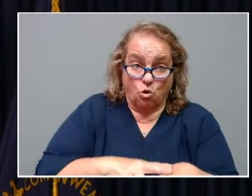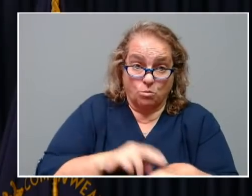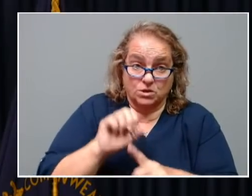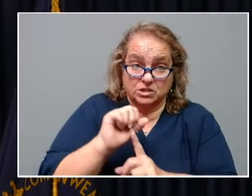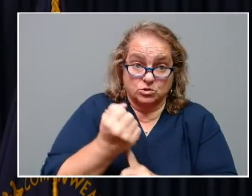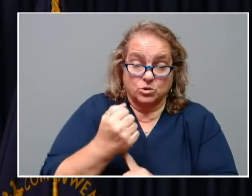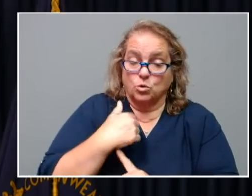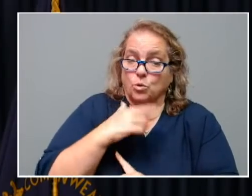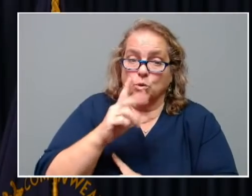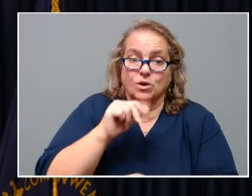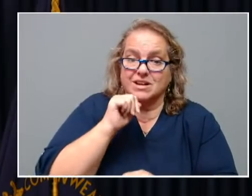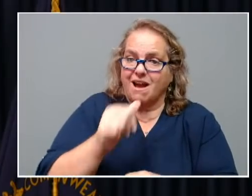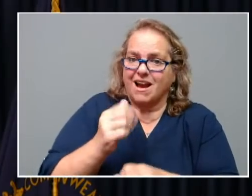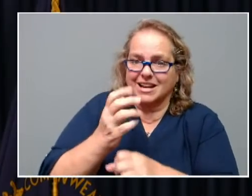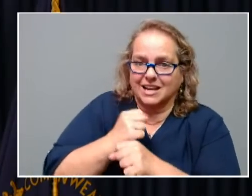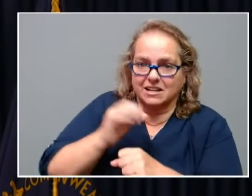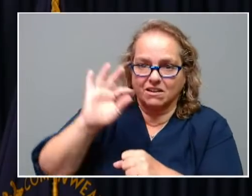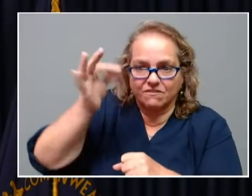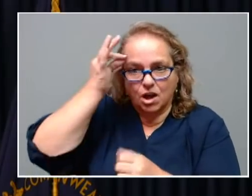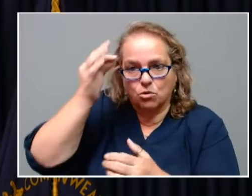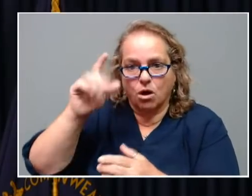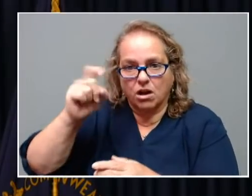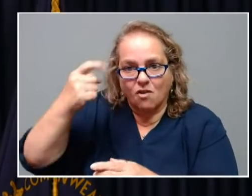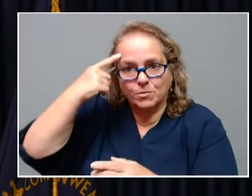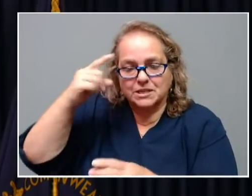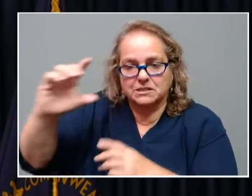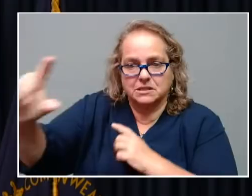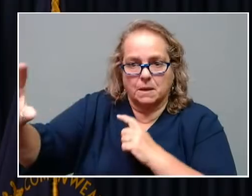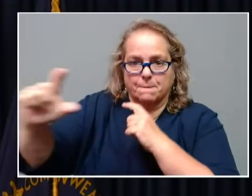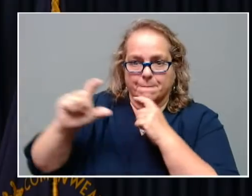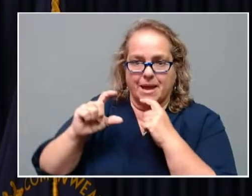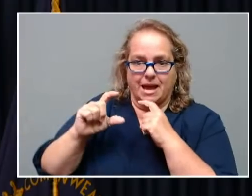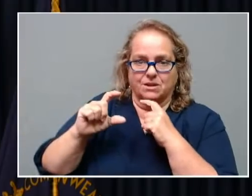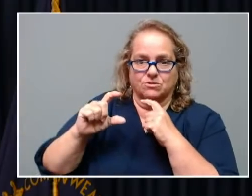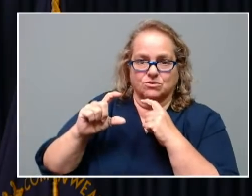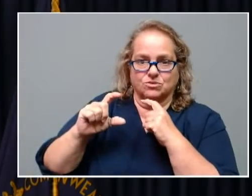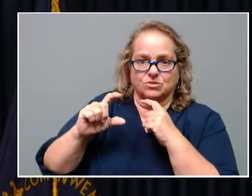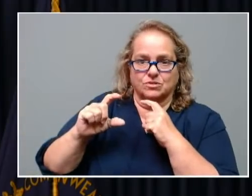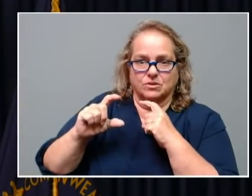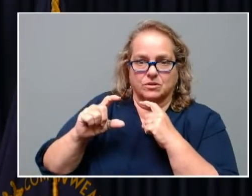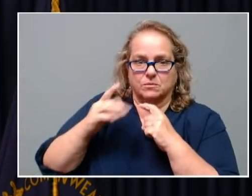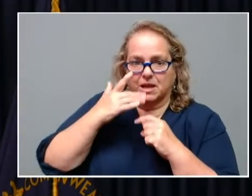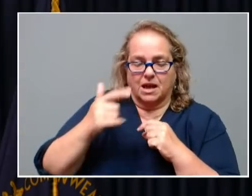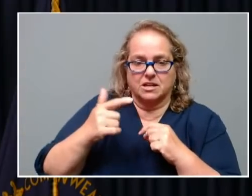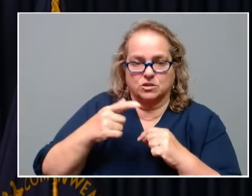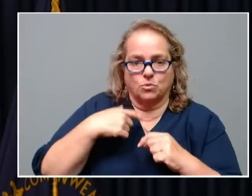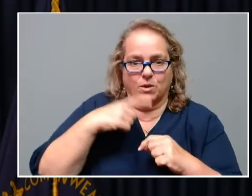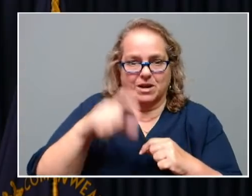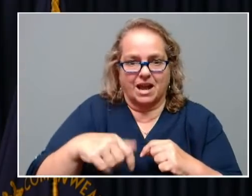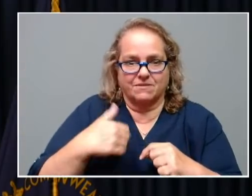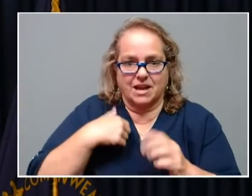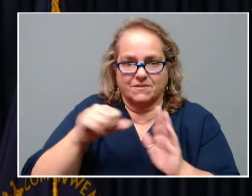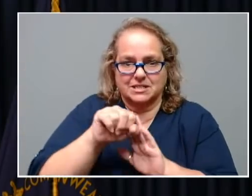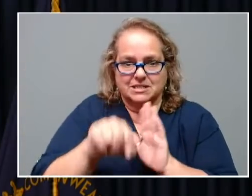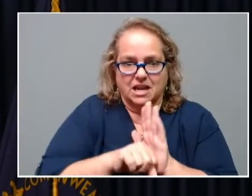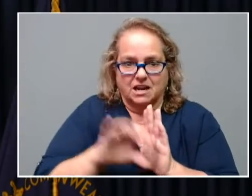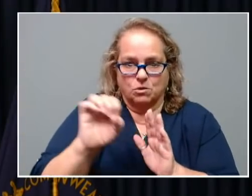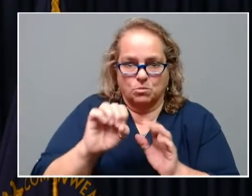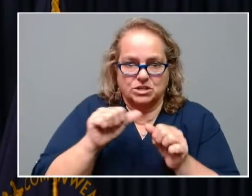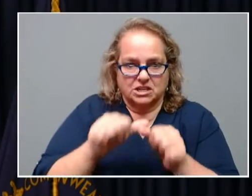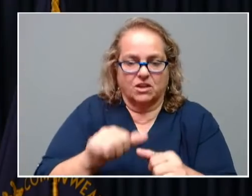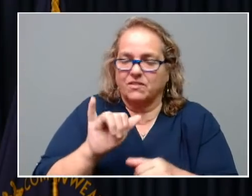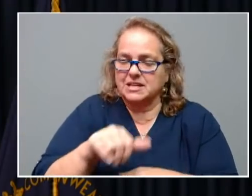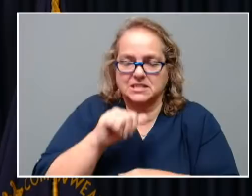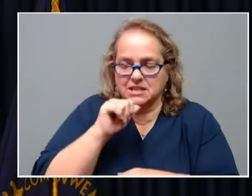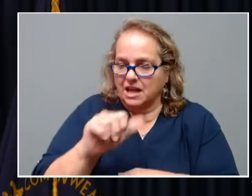the federal government's match because the Stafford Act would have to have a state of emergency continuing. That's not the case here